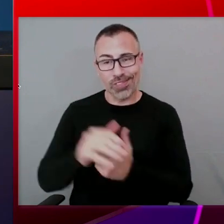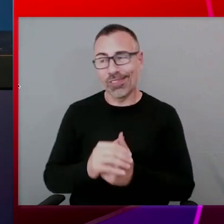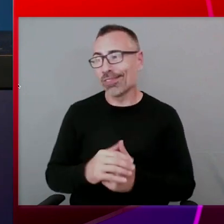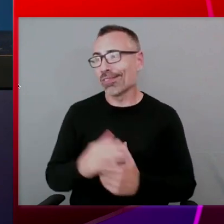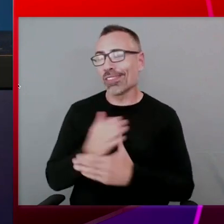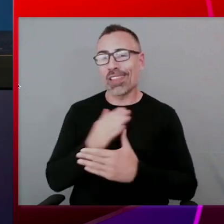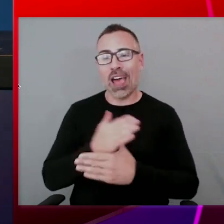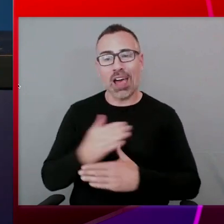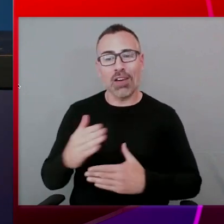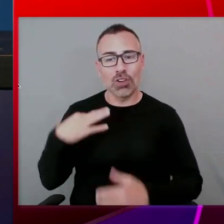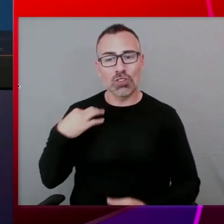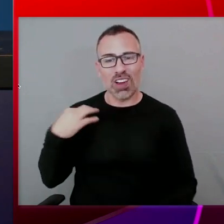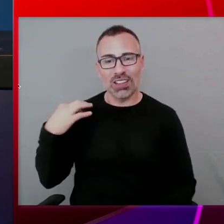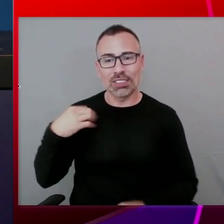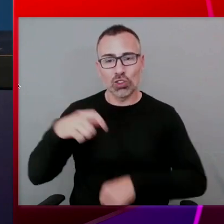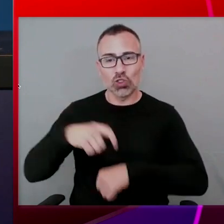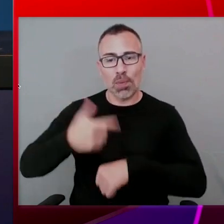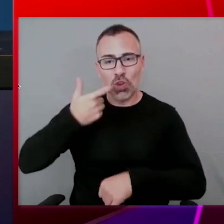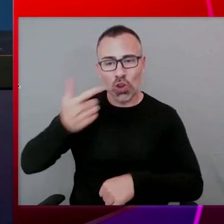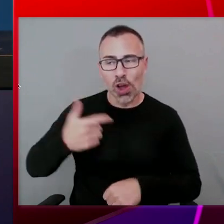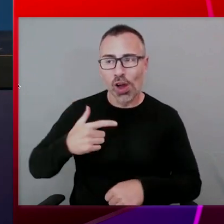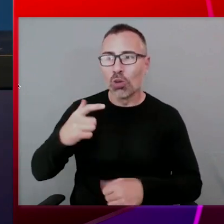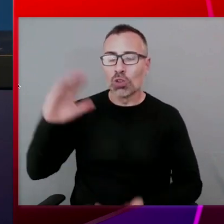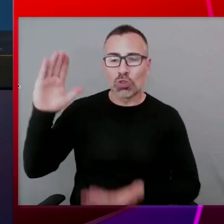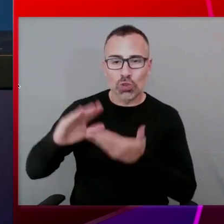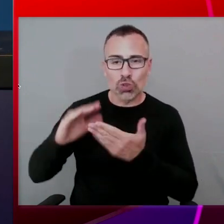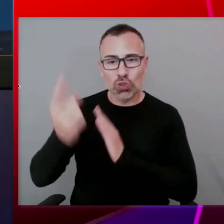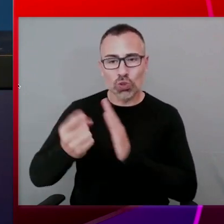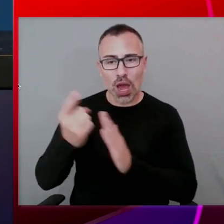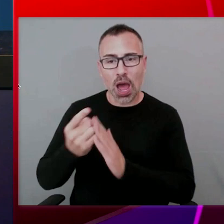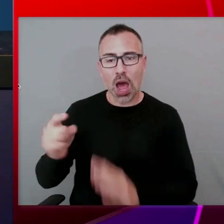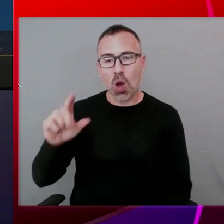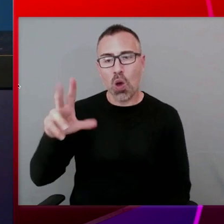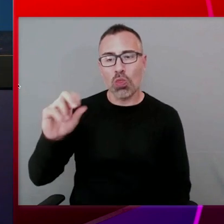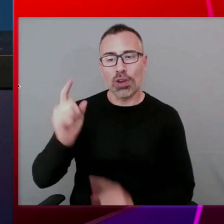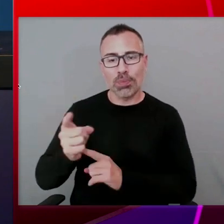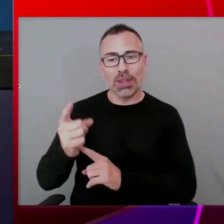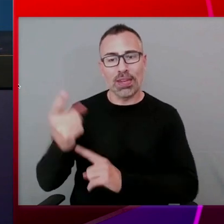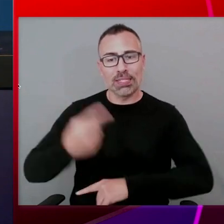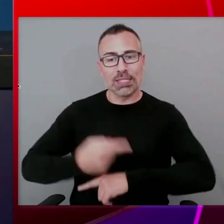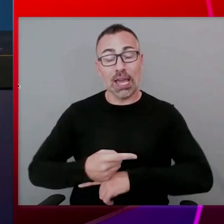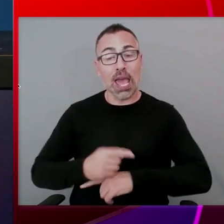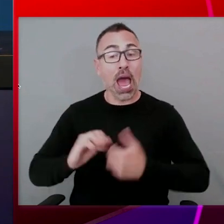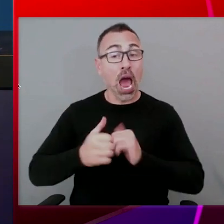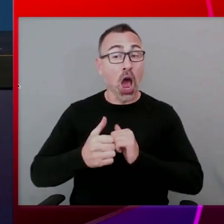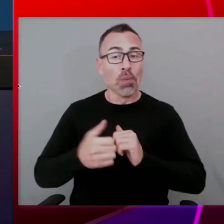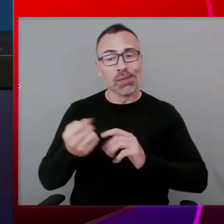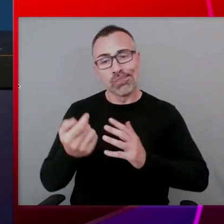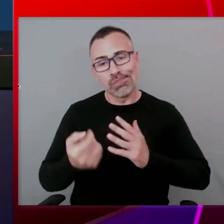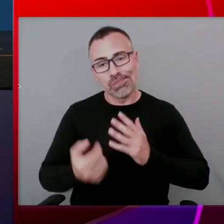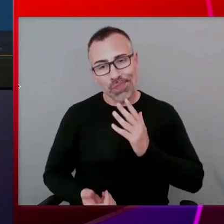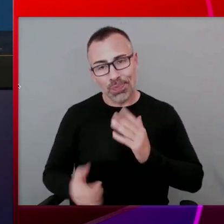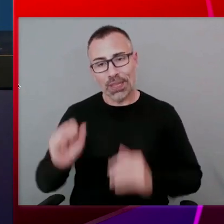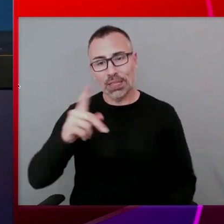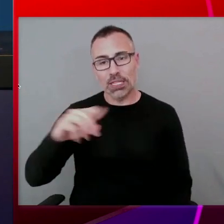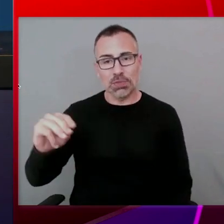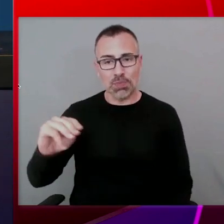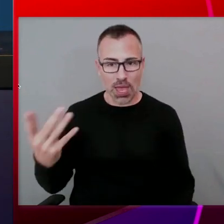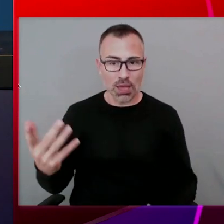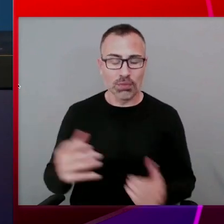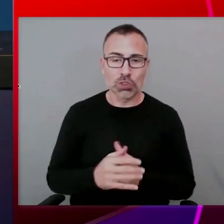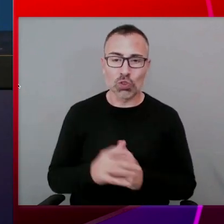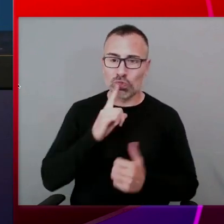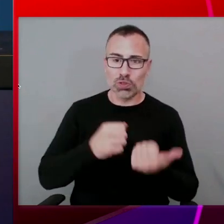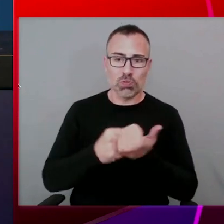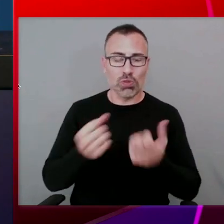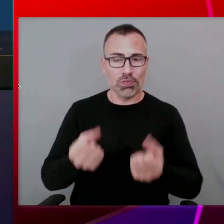reduced an hour, 30 minutes a day, just by taking the spam and the noise out of the day-to-day. It just really supported on so many levels.